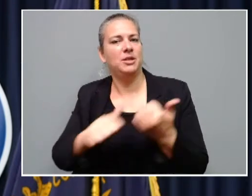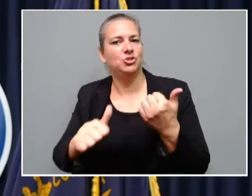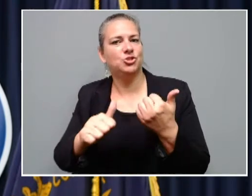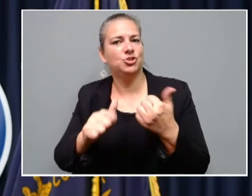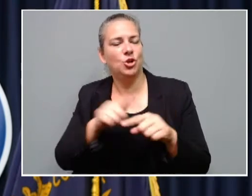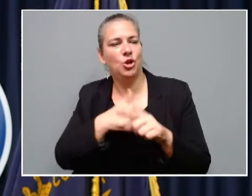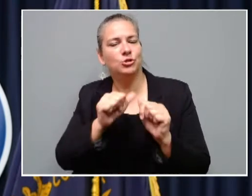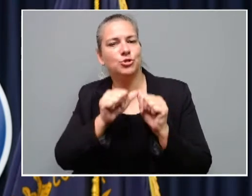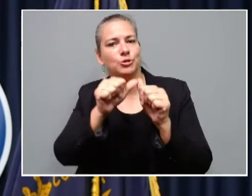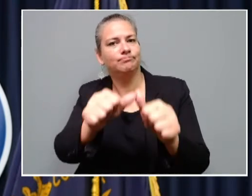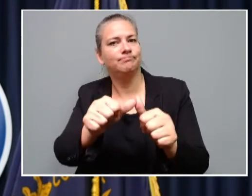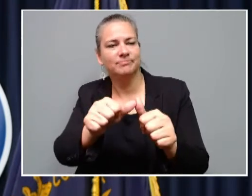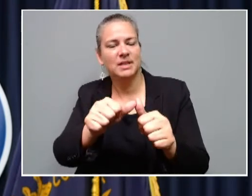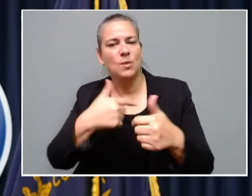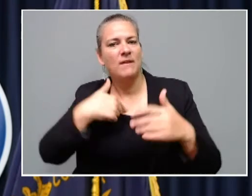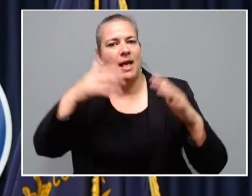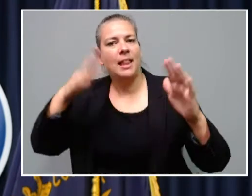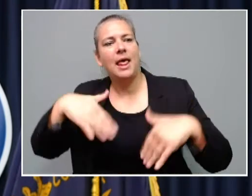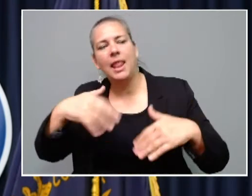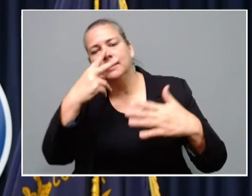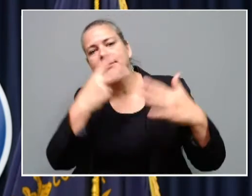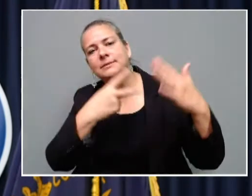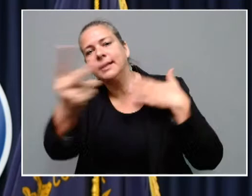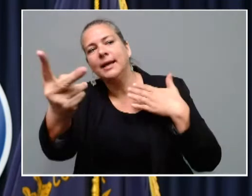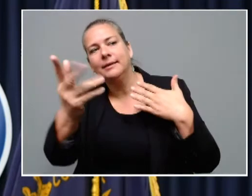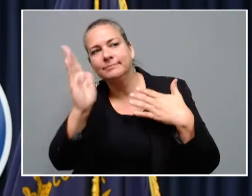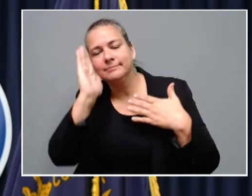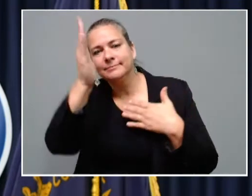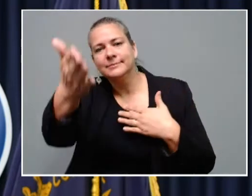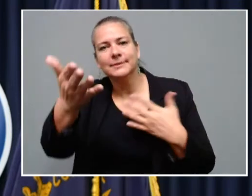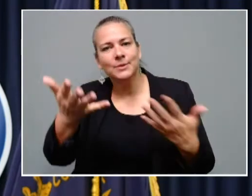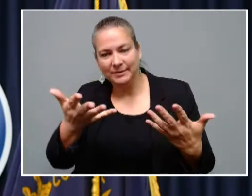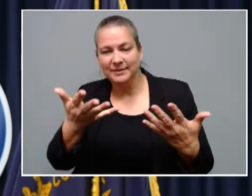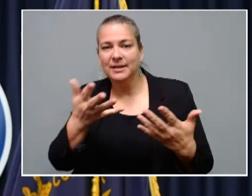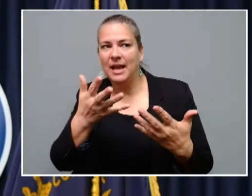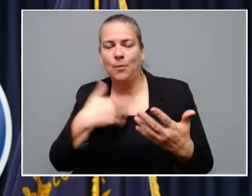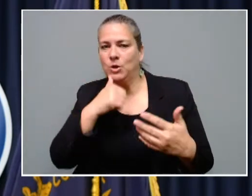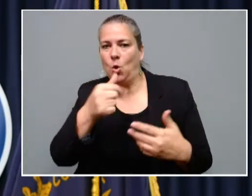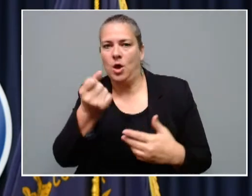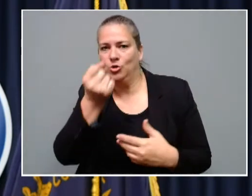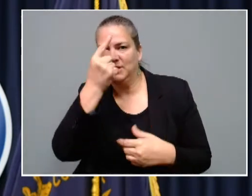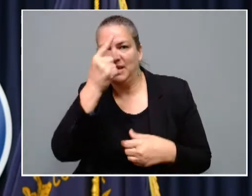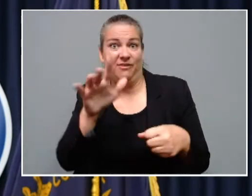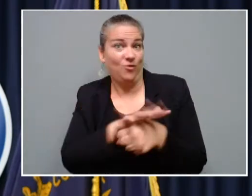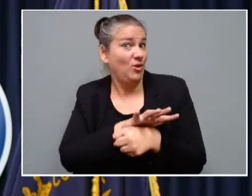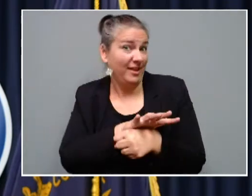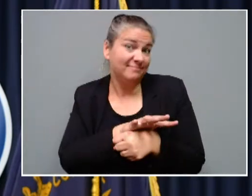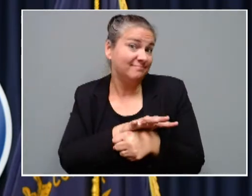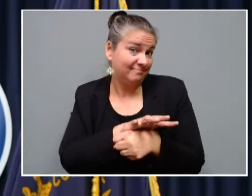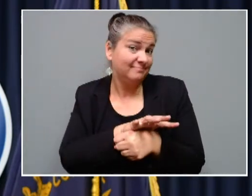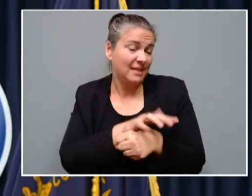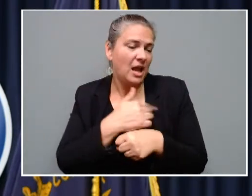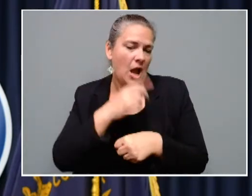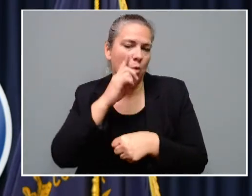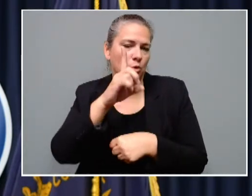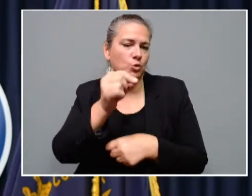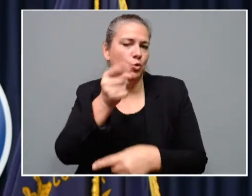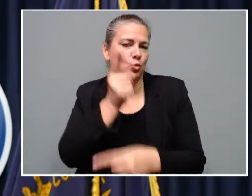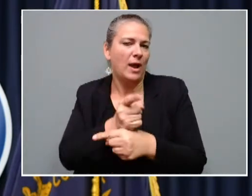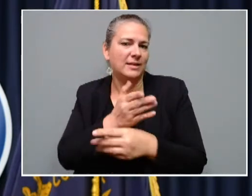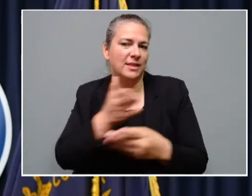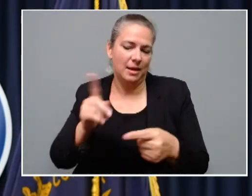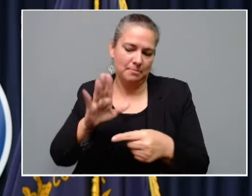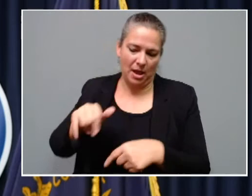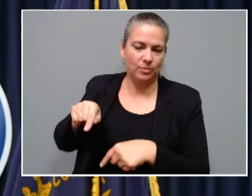have not yet calculated, seen, or understood. I believe that I will be doing the right thing by her, being